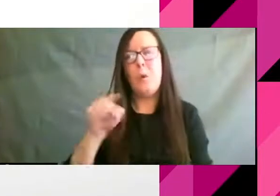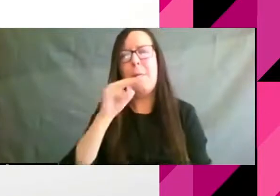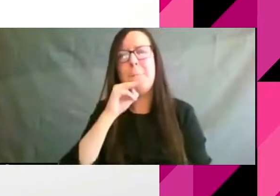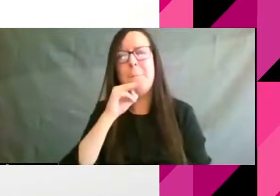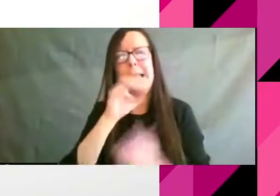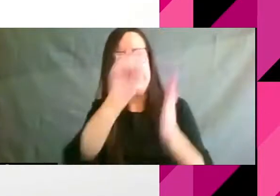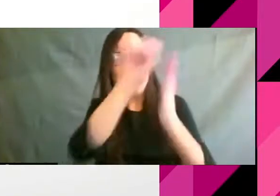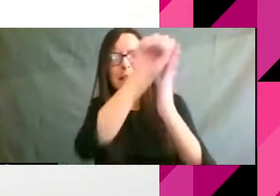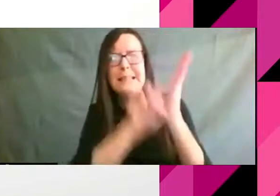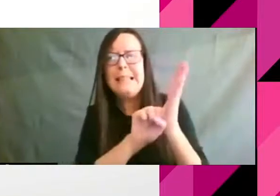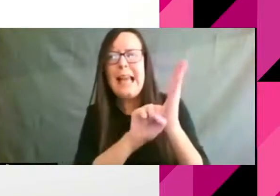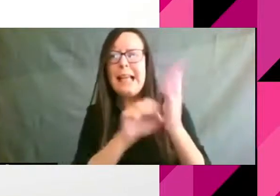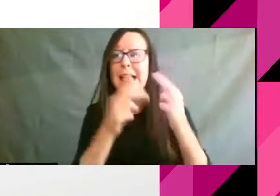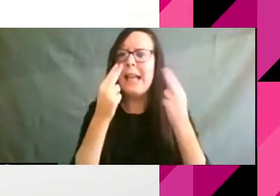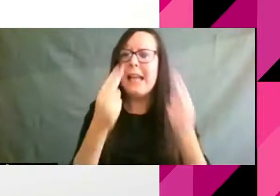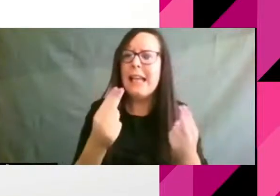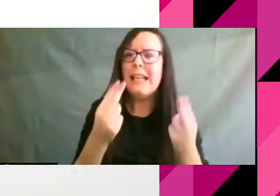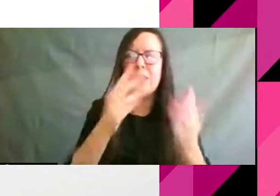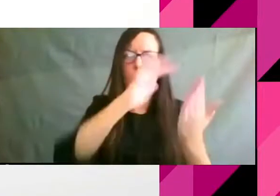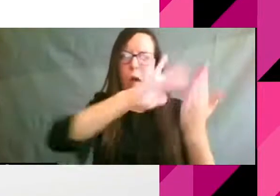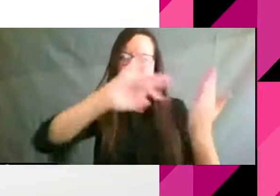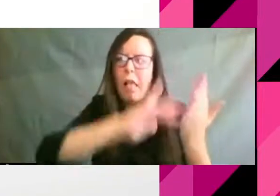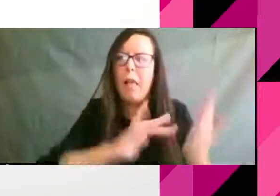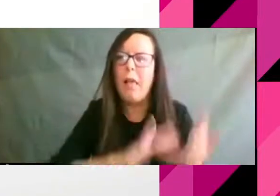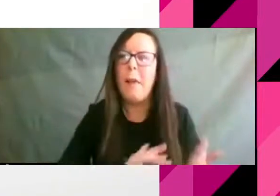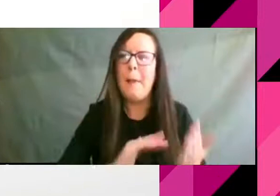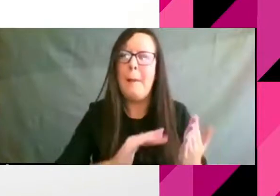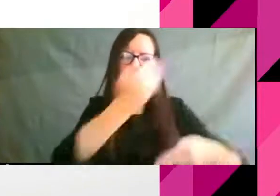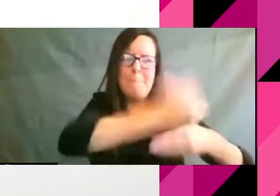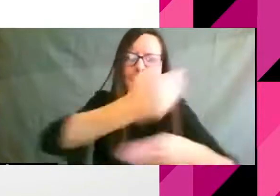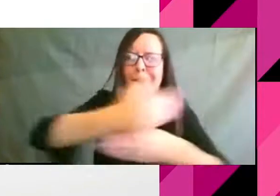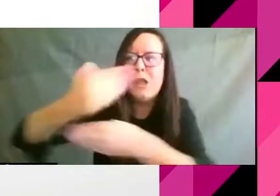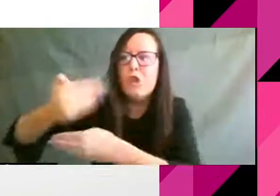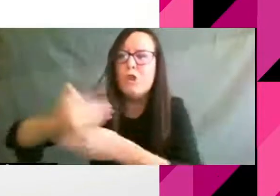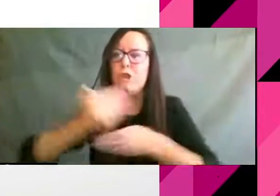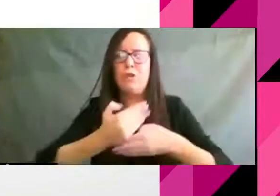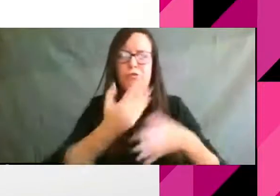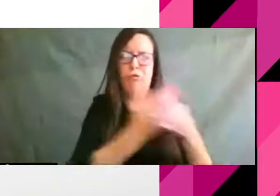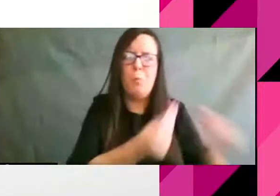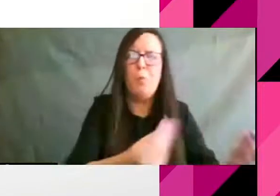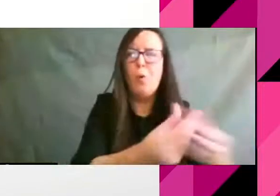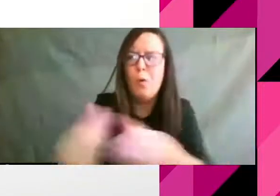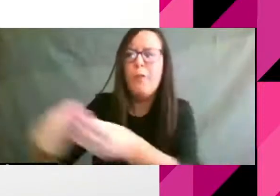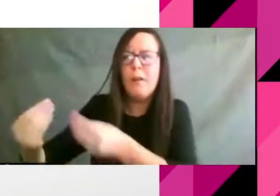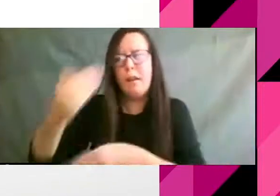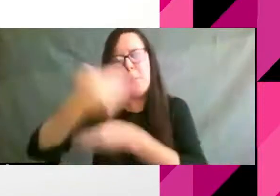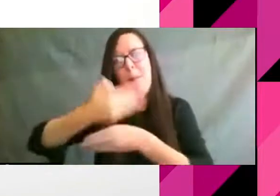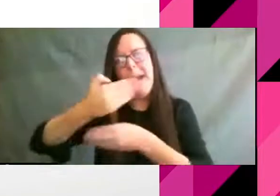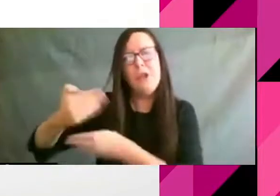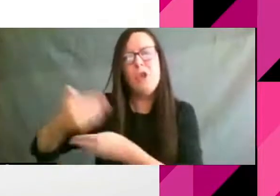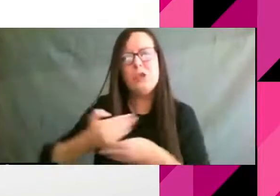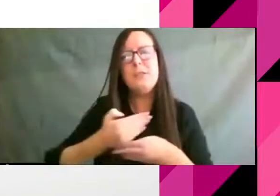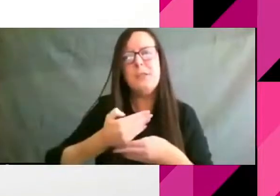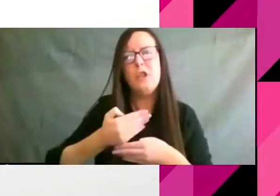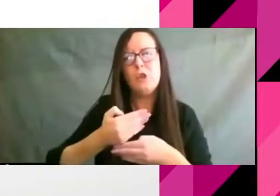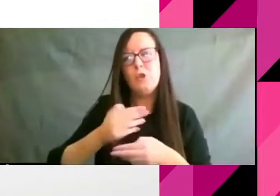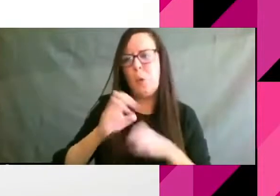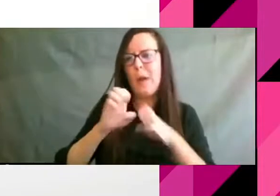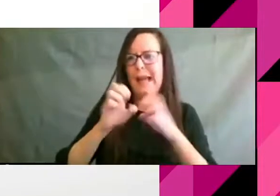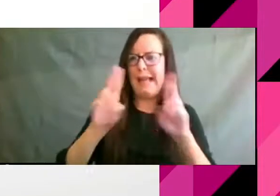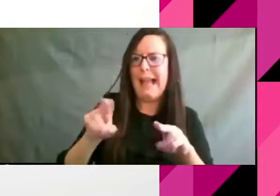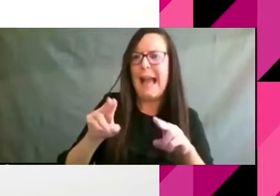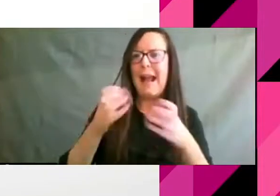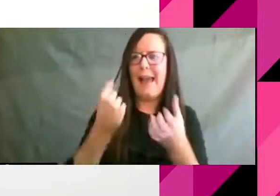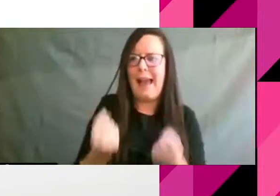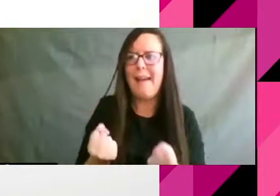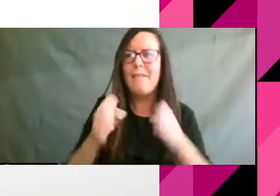to eliminate the obstacles and barriers they face, the persons with disabilities face, so that they can have equal access to